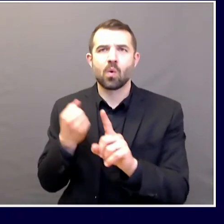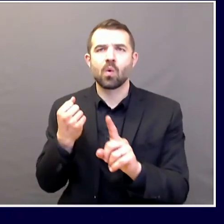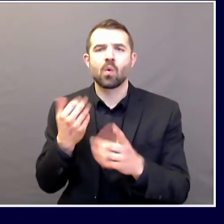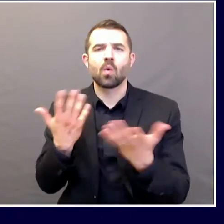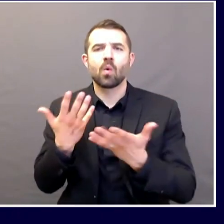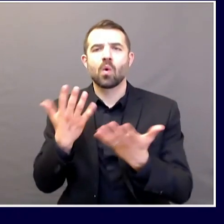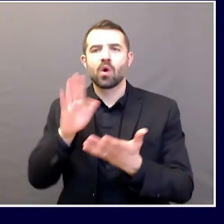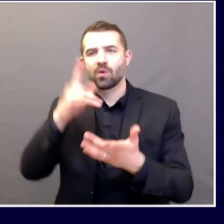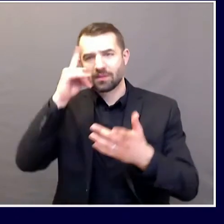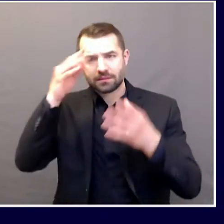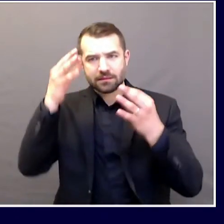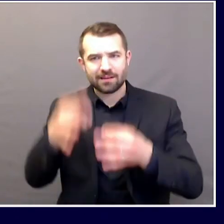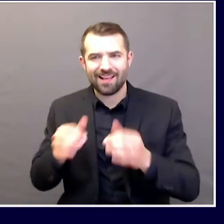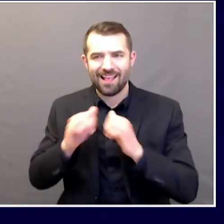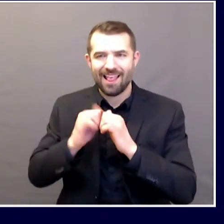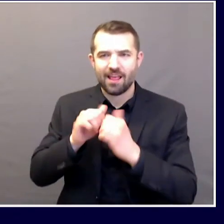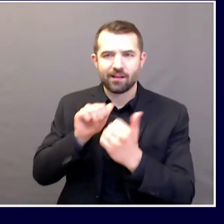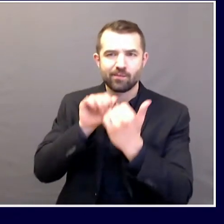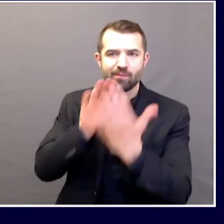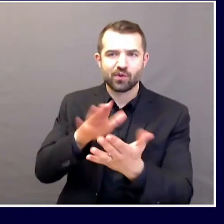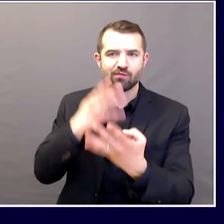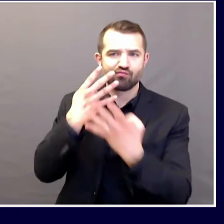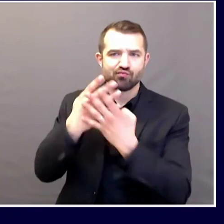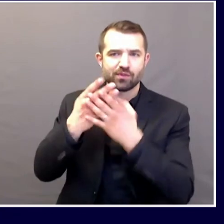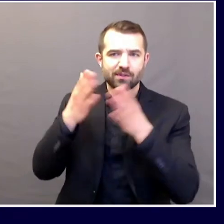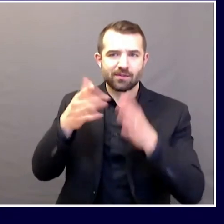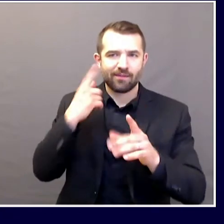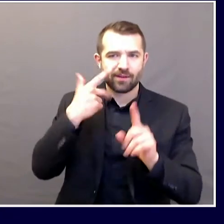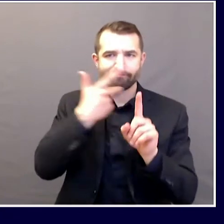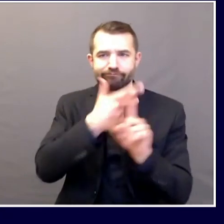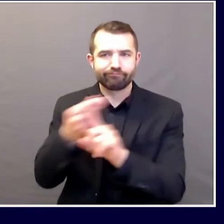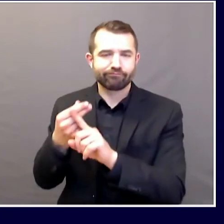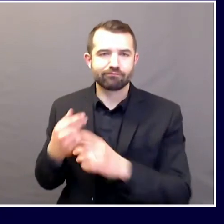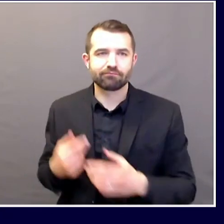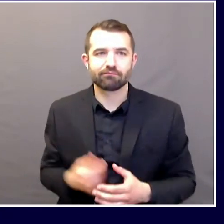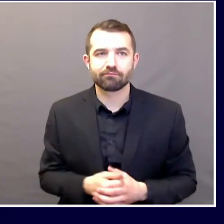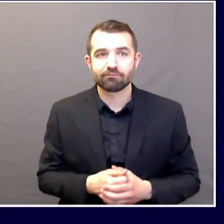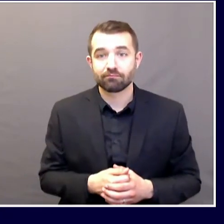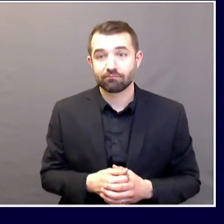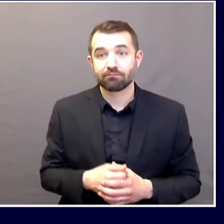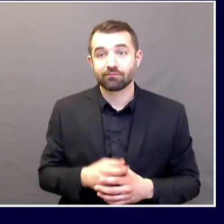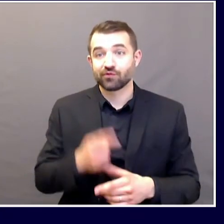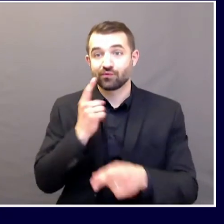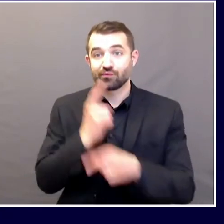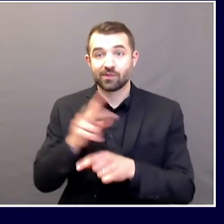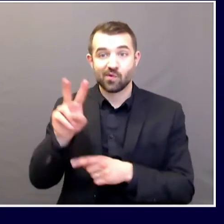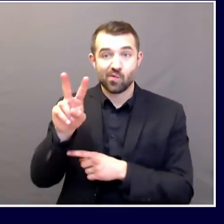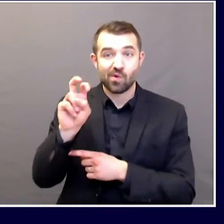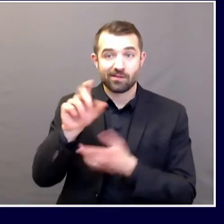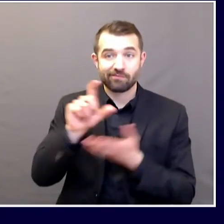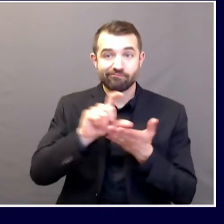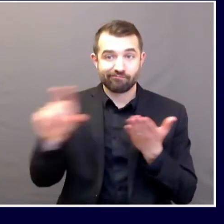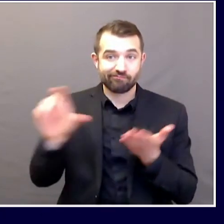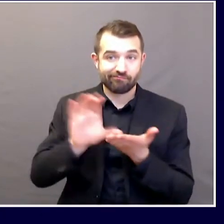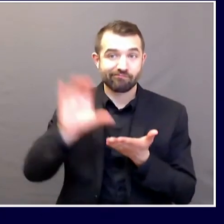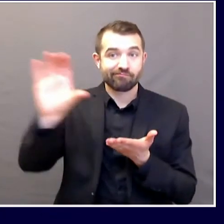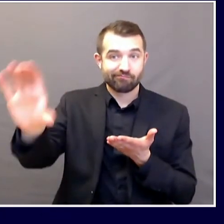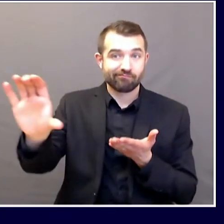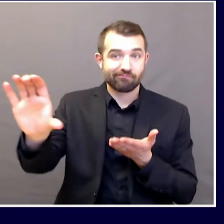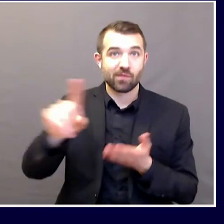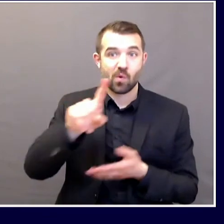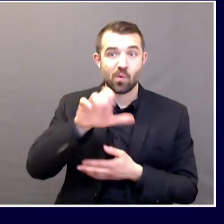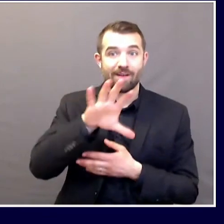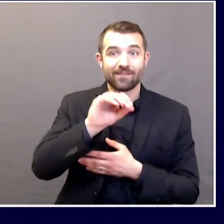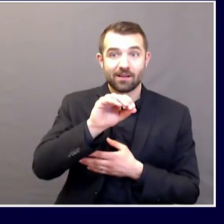are correct. Of those 200 doses, approximately 150 are allocated for residents of the